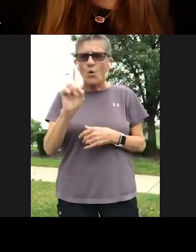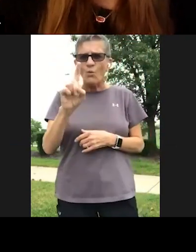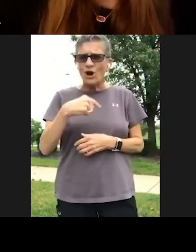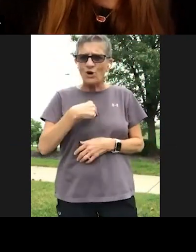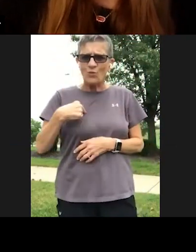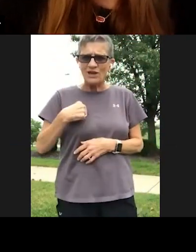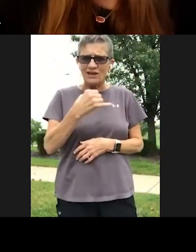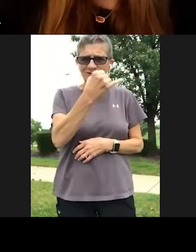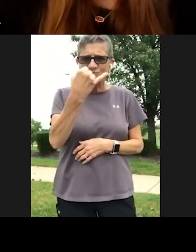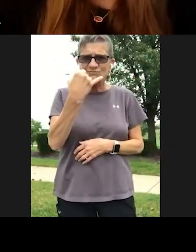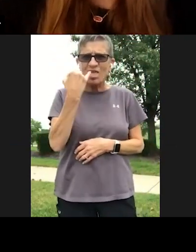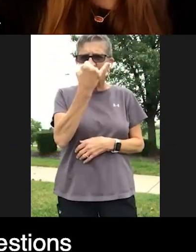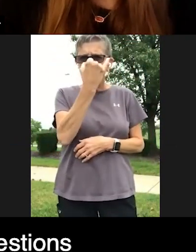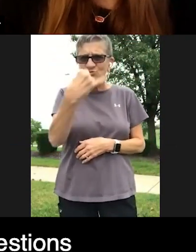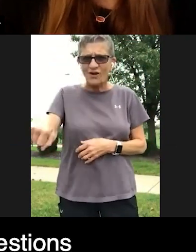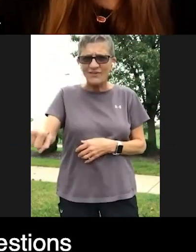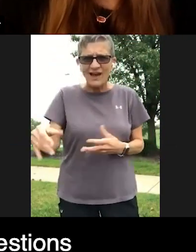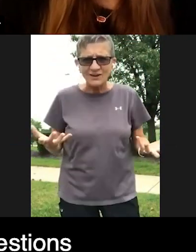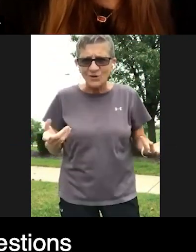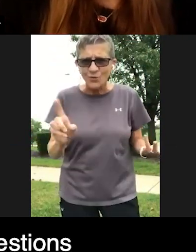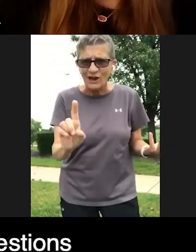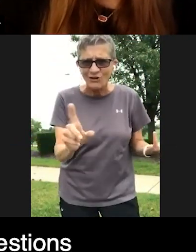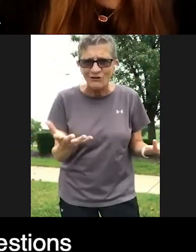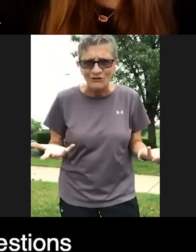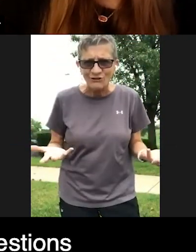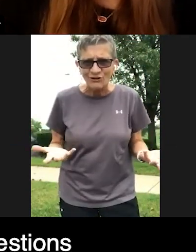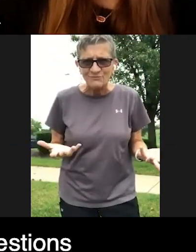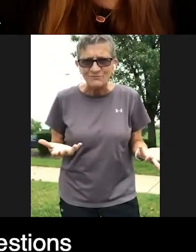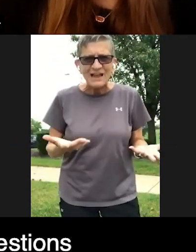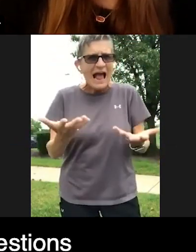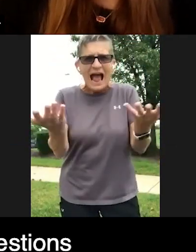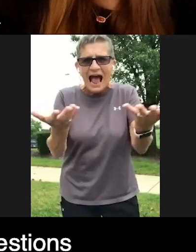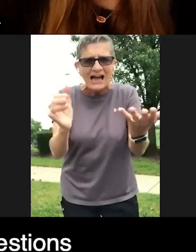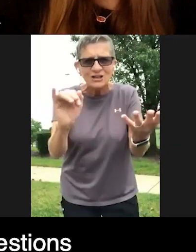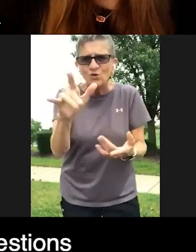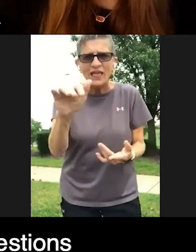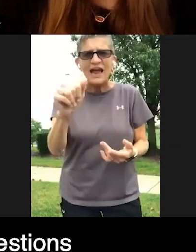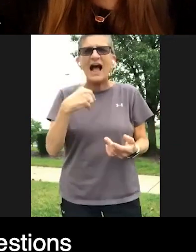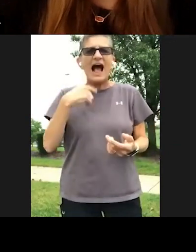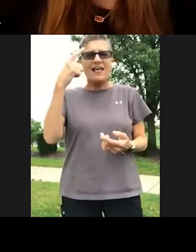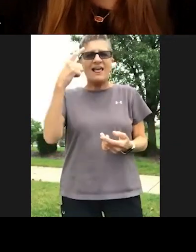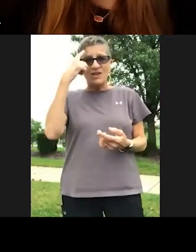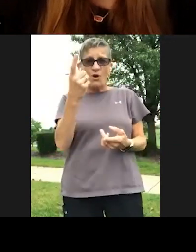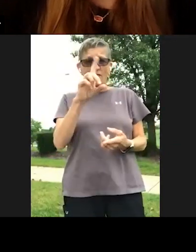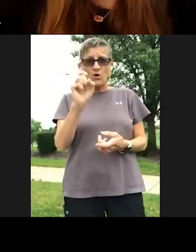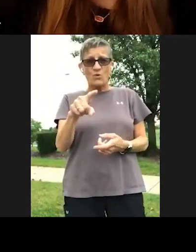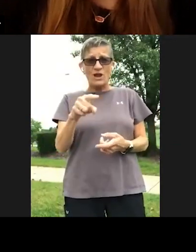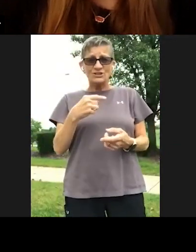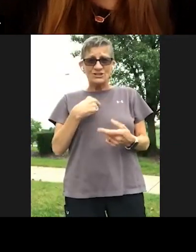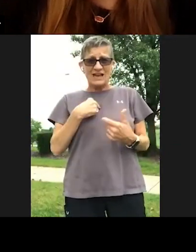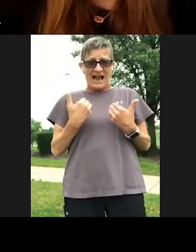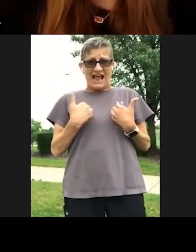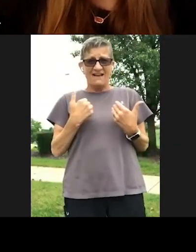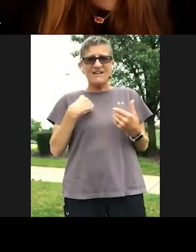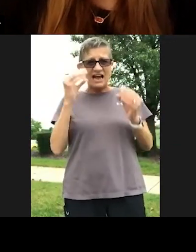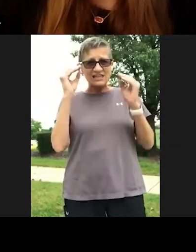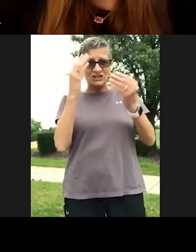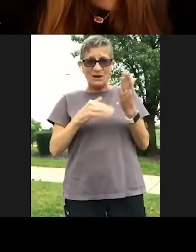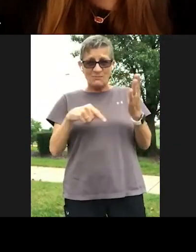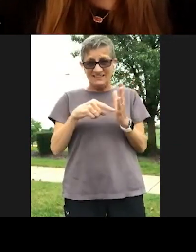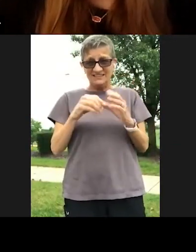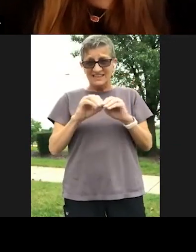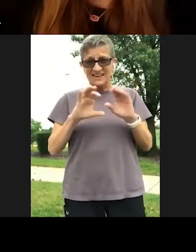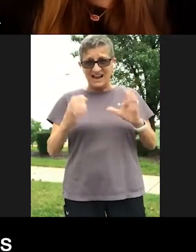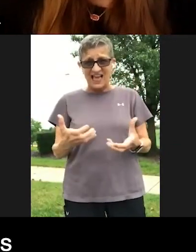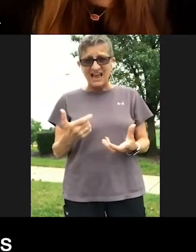Natalie or Julie, I don't know if you want to start. And I guess one of the questions that I have, and part of this is I teach some of this in the class. And so sometimes